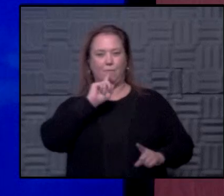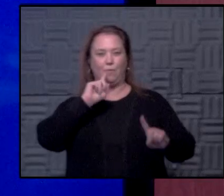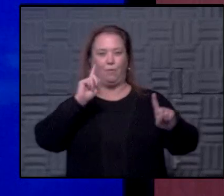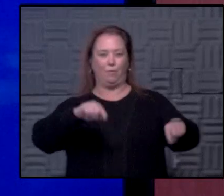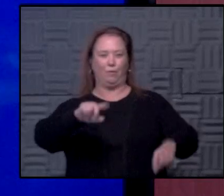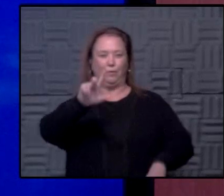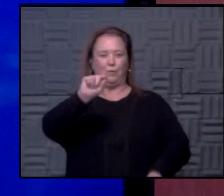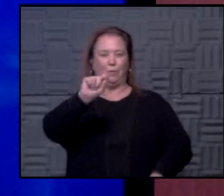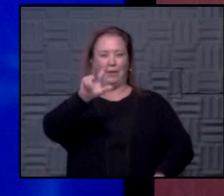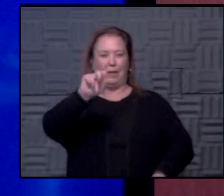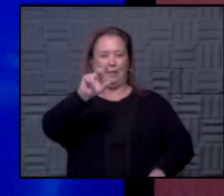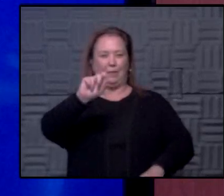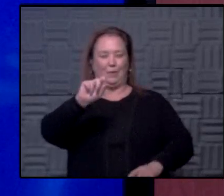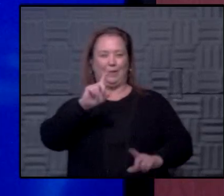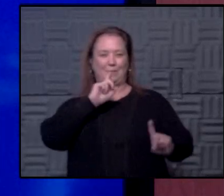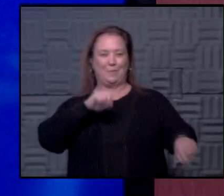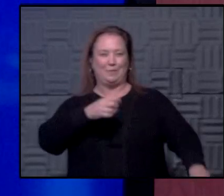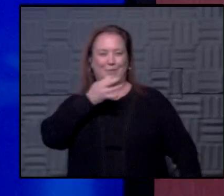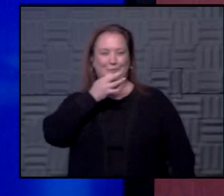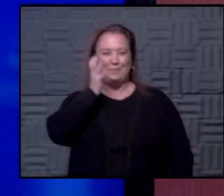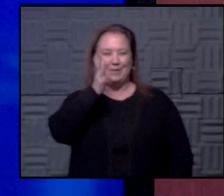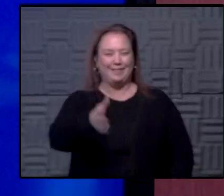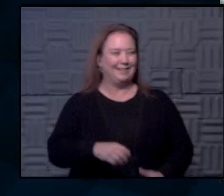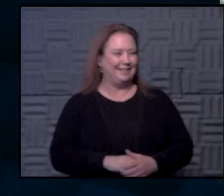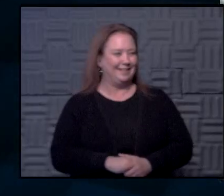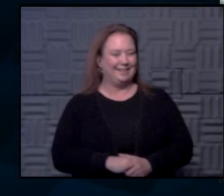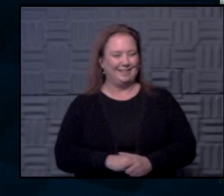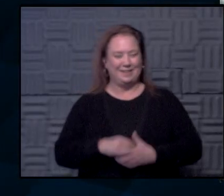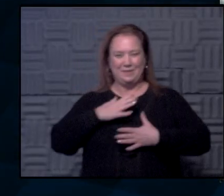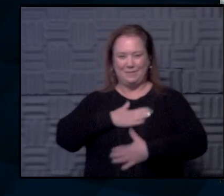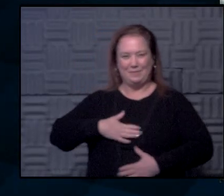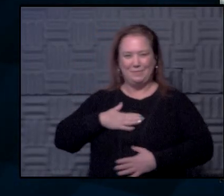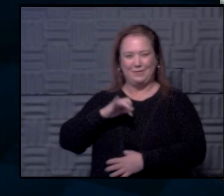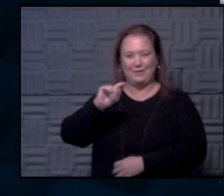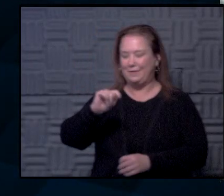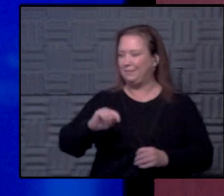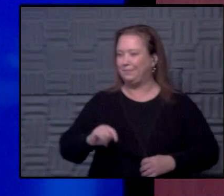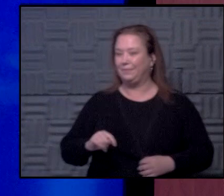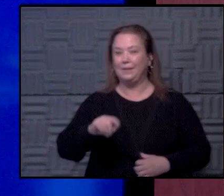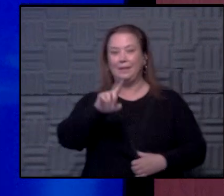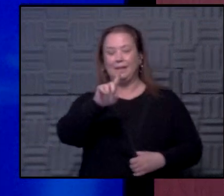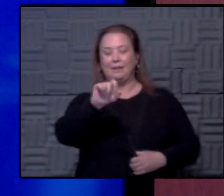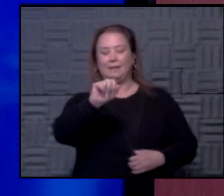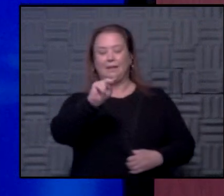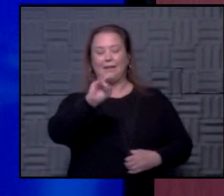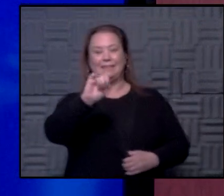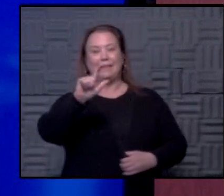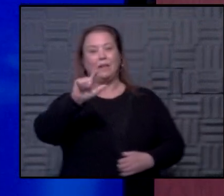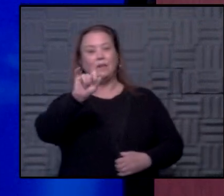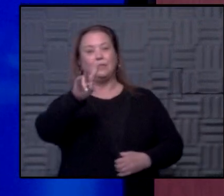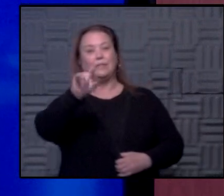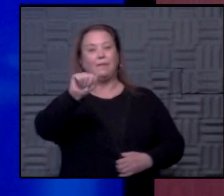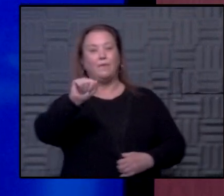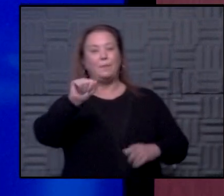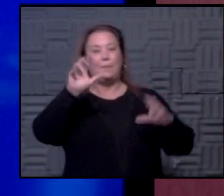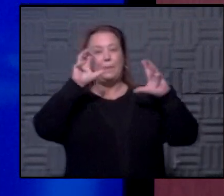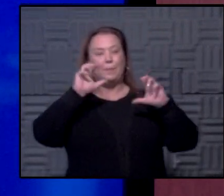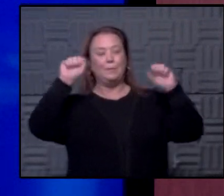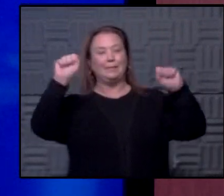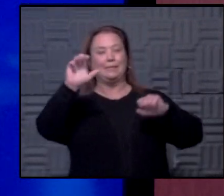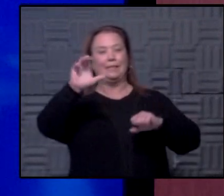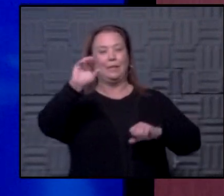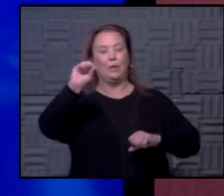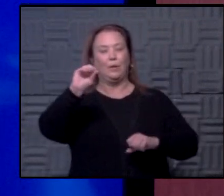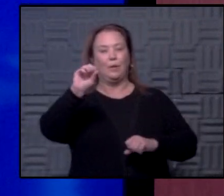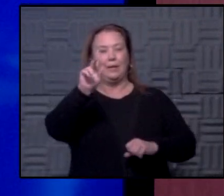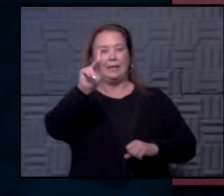be 20 or 30 of them. They're coming right up to you. Hey, we appreciate it. All right, let's bring in Daniel Silva, President and CEO of the